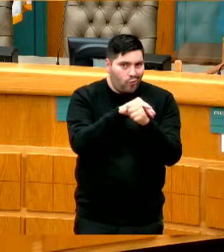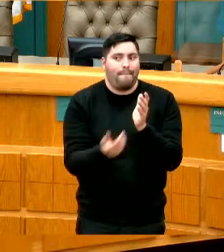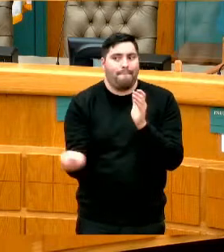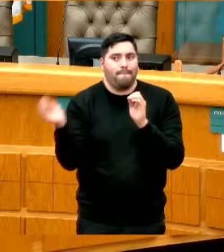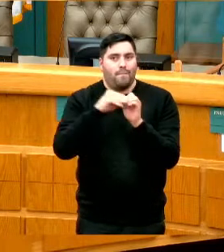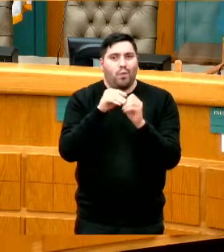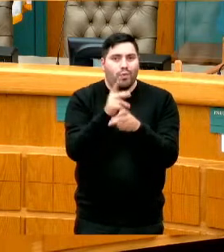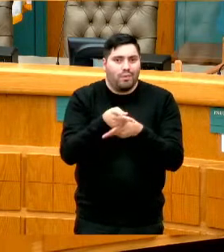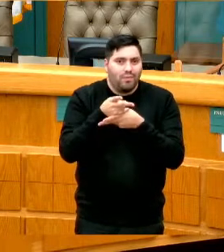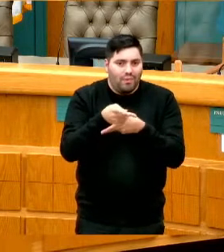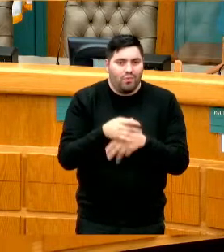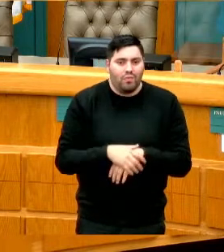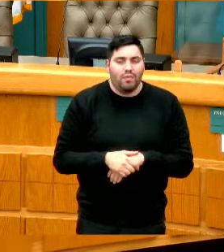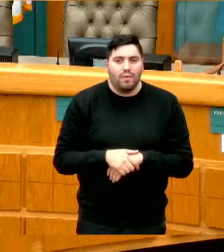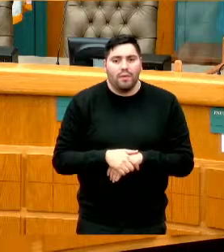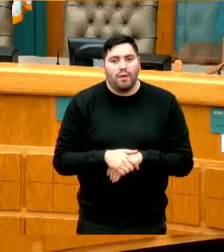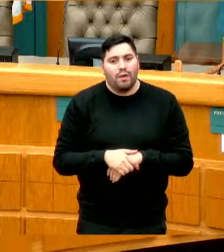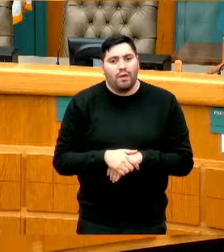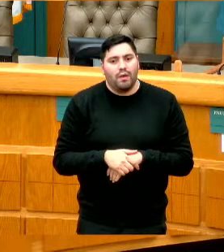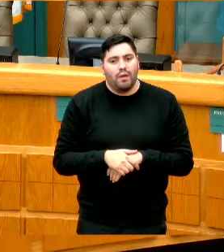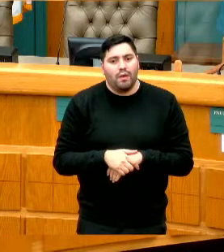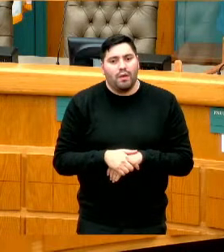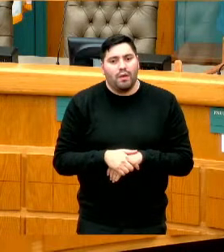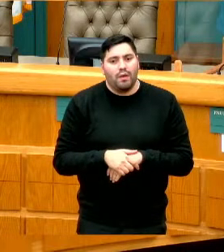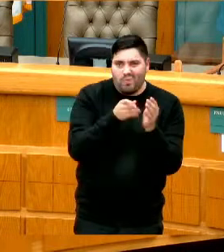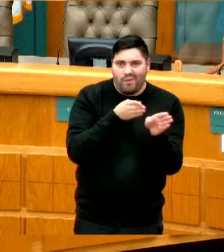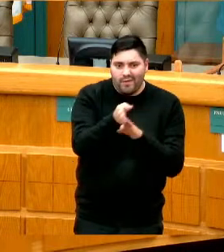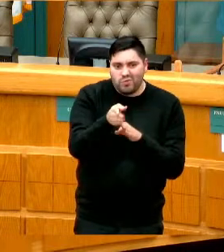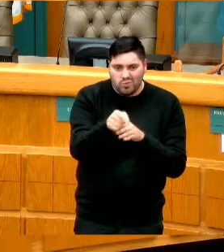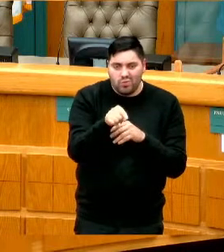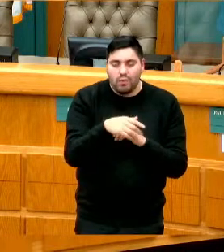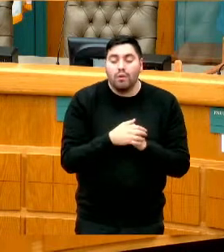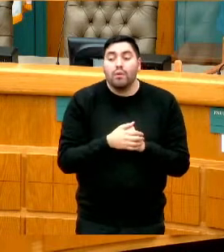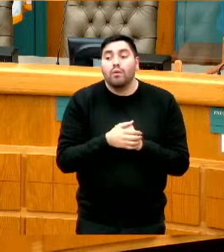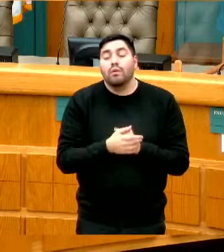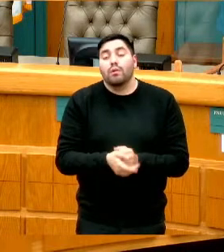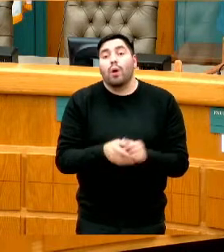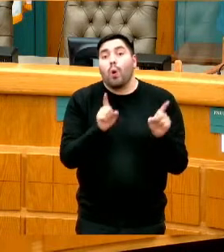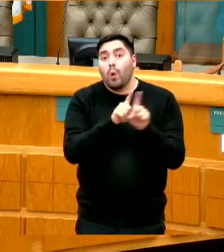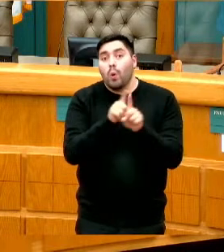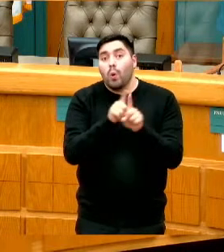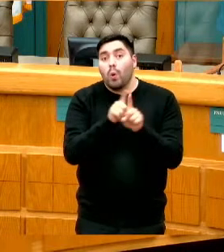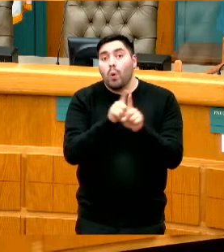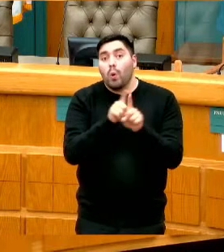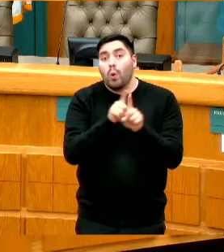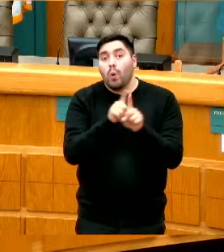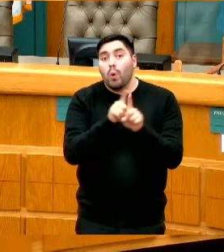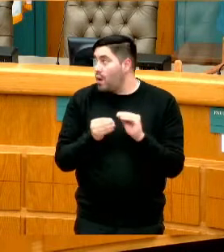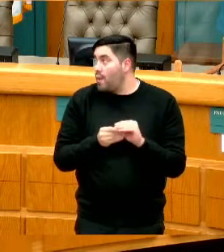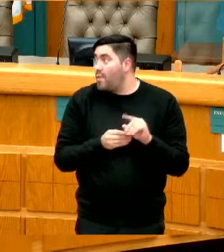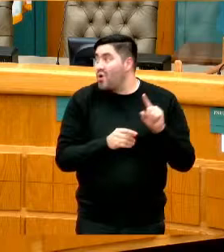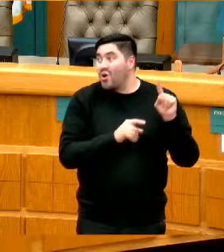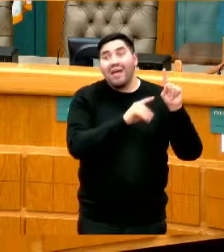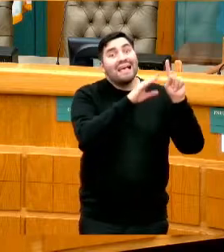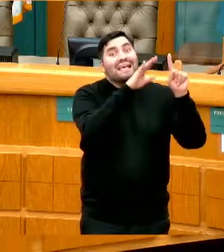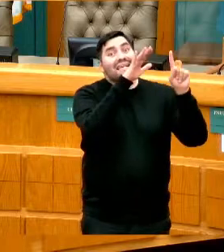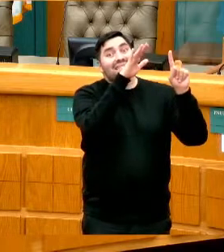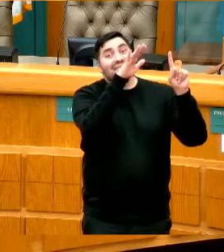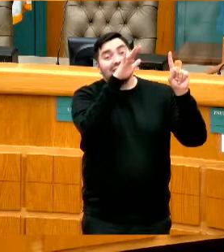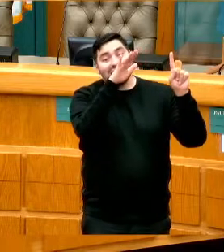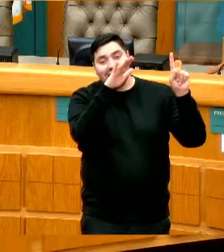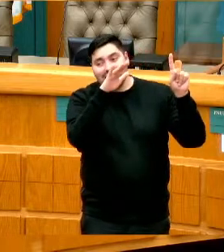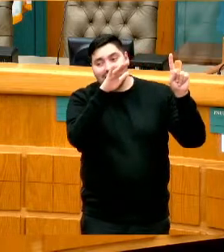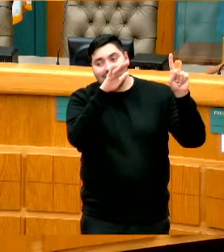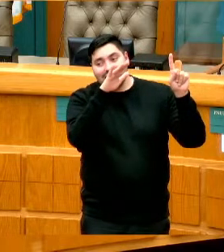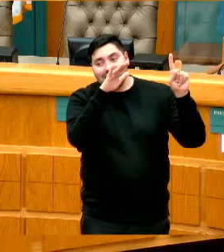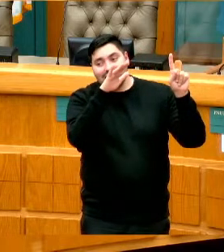from the medical professionals. And you're also seeing that these numbers are starting to decline. So you have 17